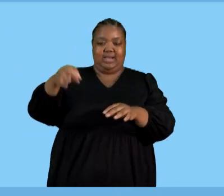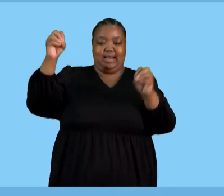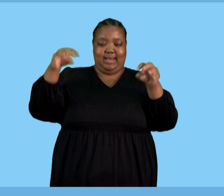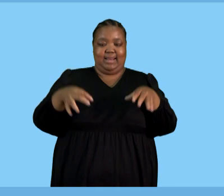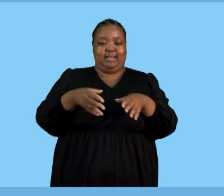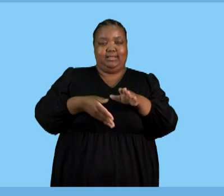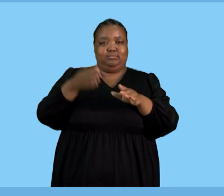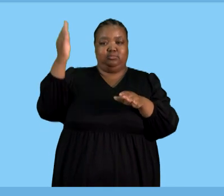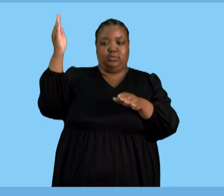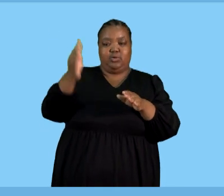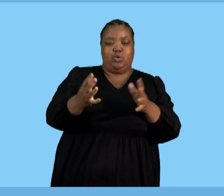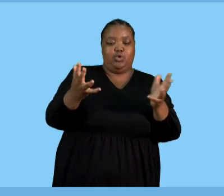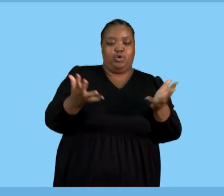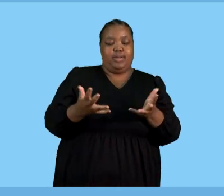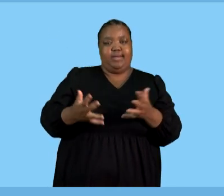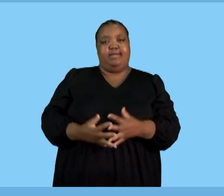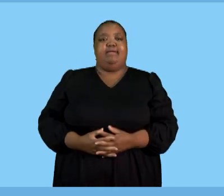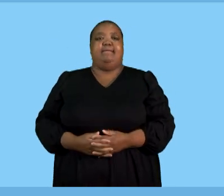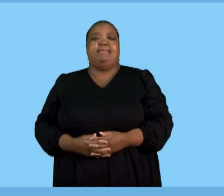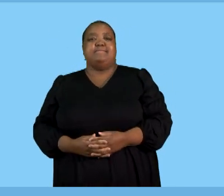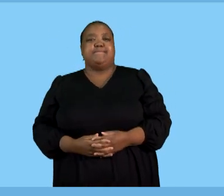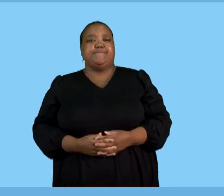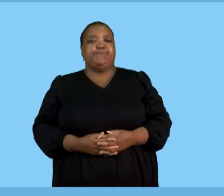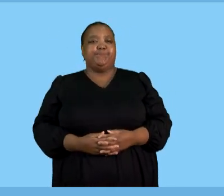how do we draw the candle? Let's do this.